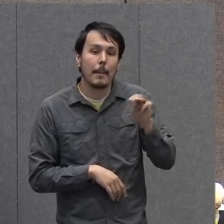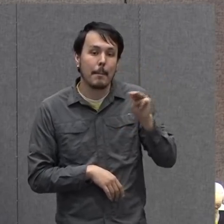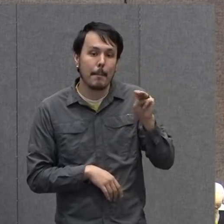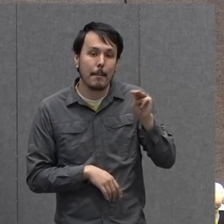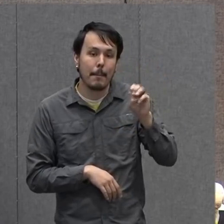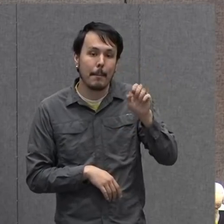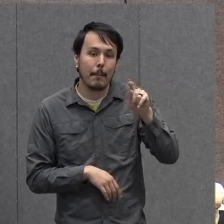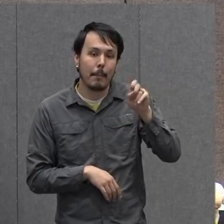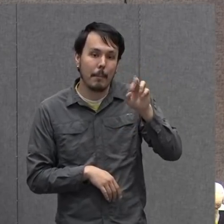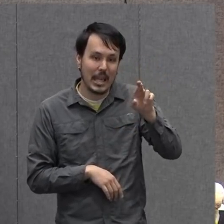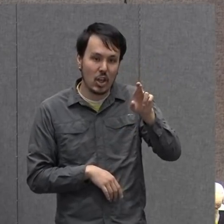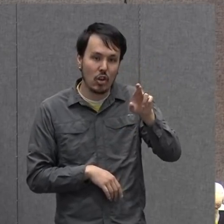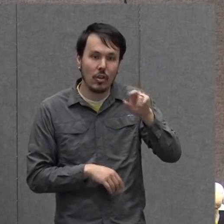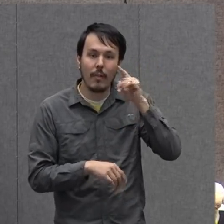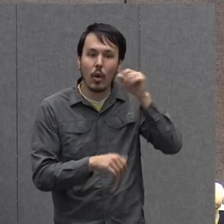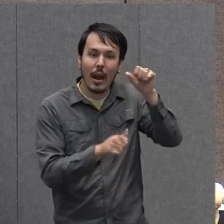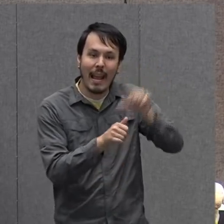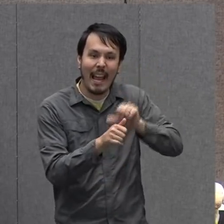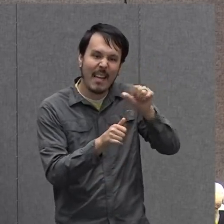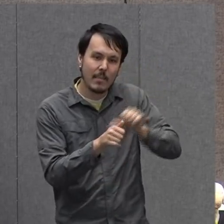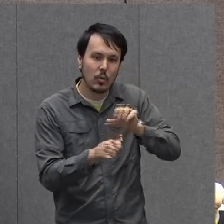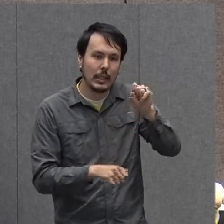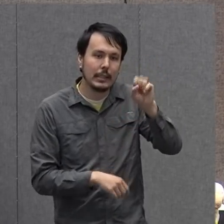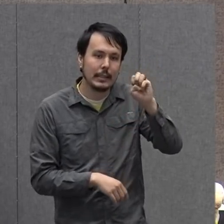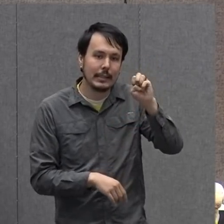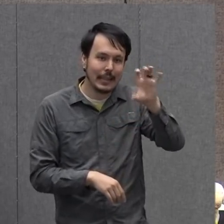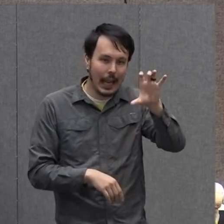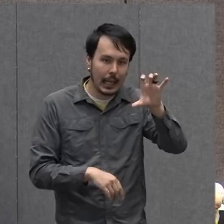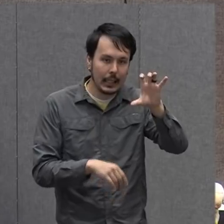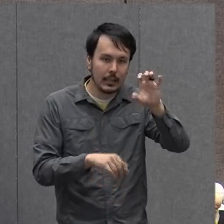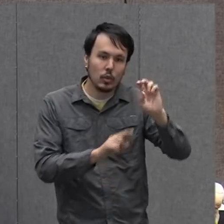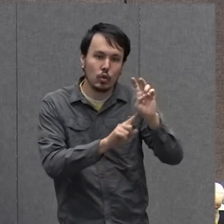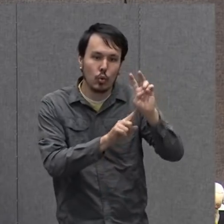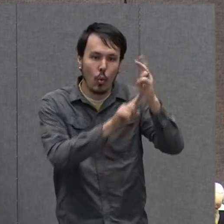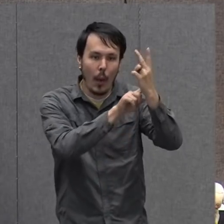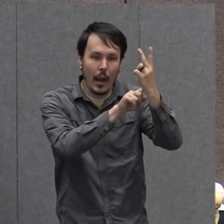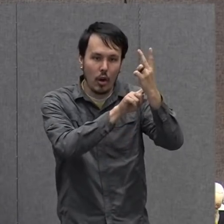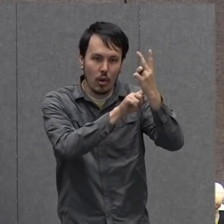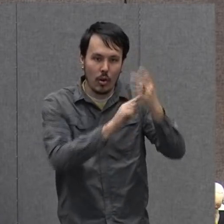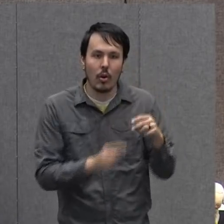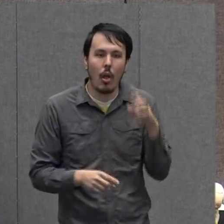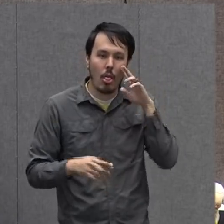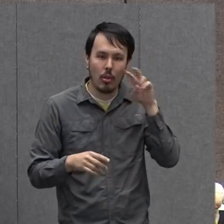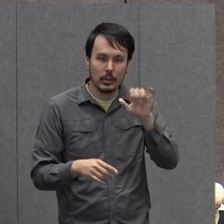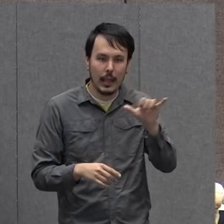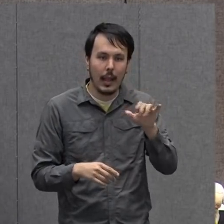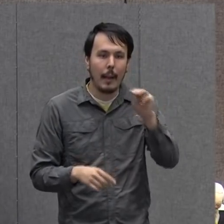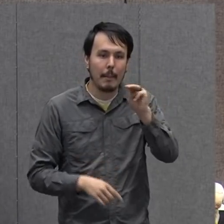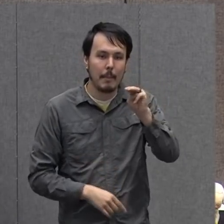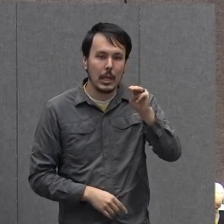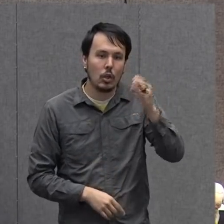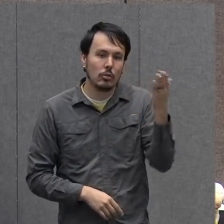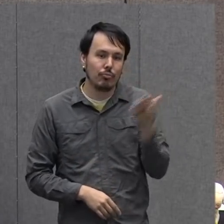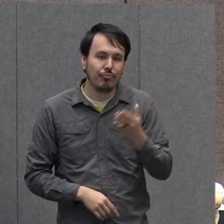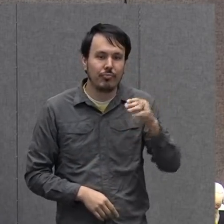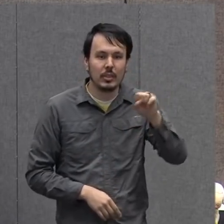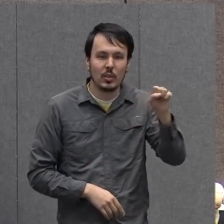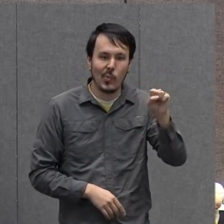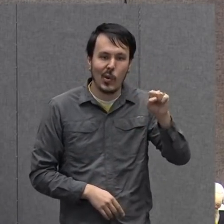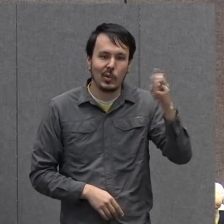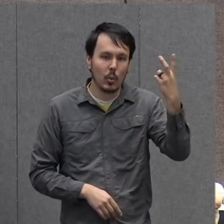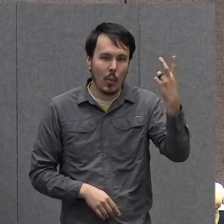something, which is different from weight. We have a mass and we also have a weight. So let's compare